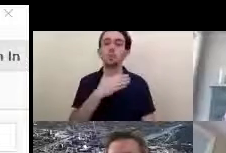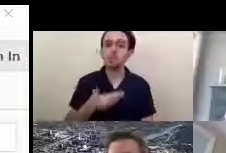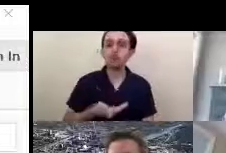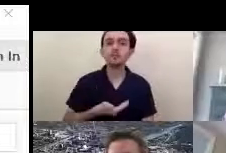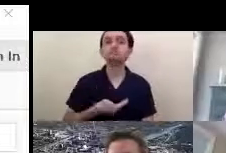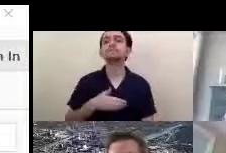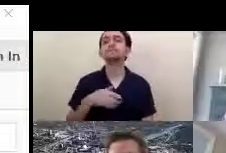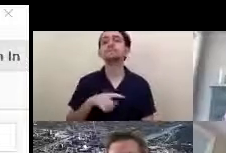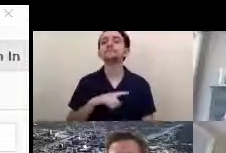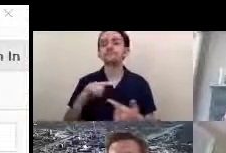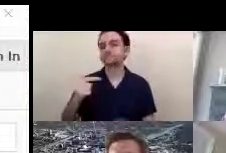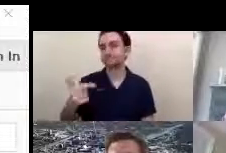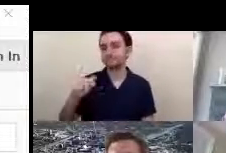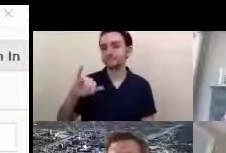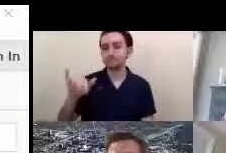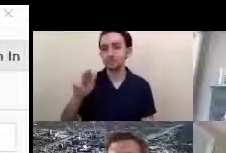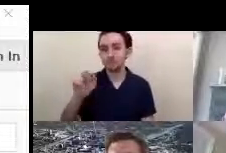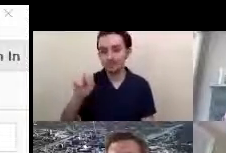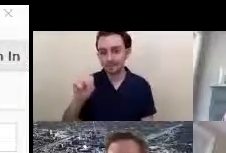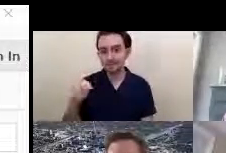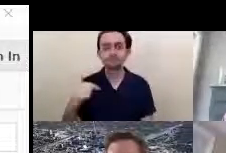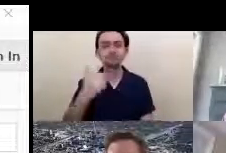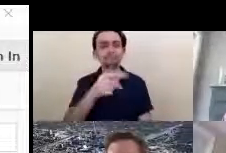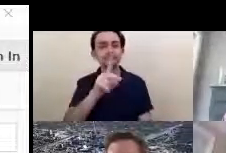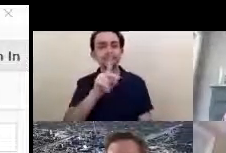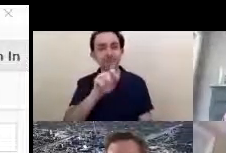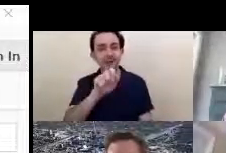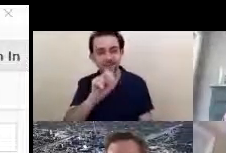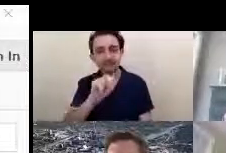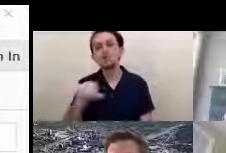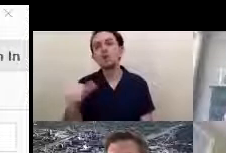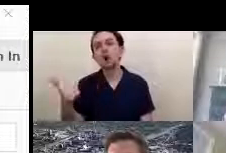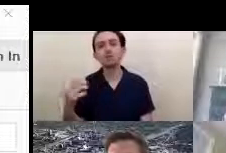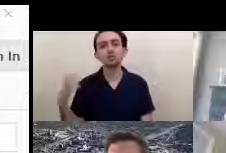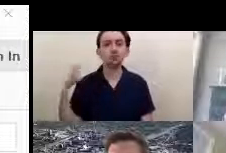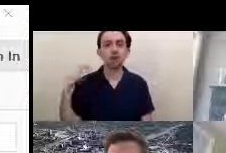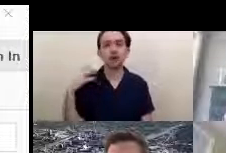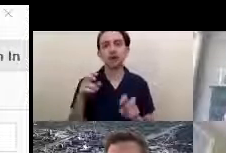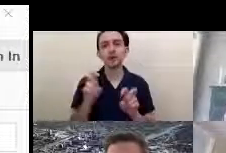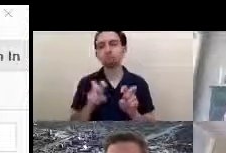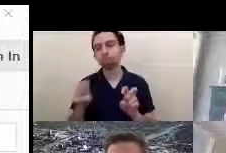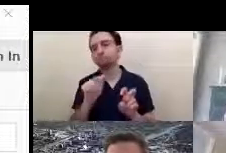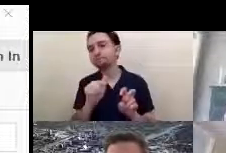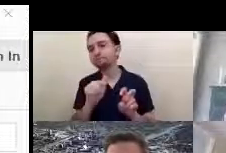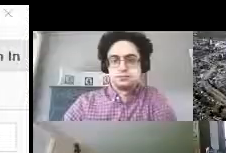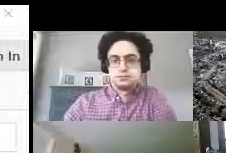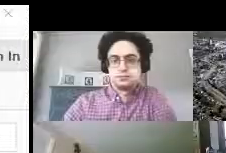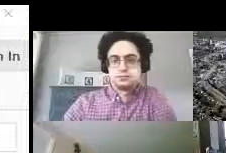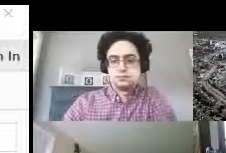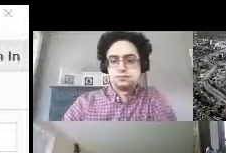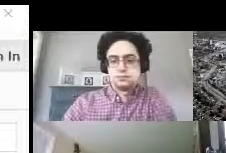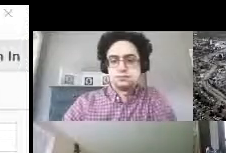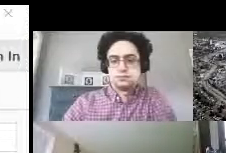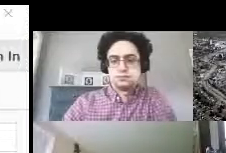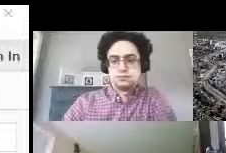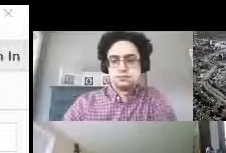Justin and Kevin and the rest of the chairs will do a little overview of sort of